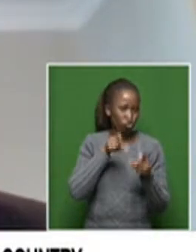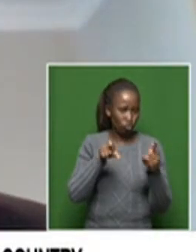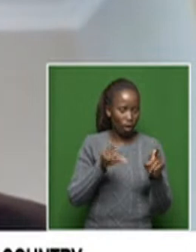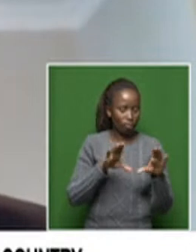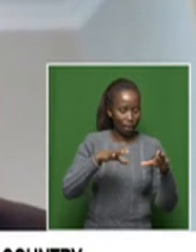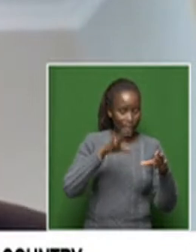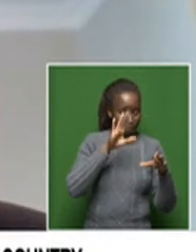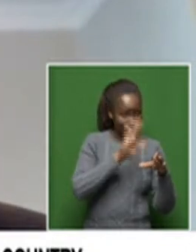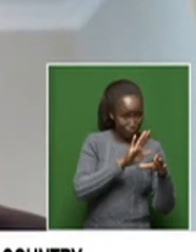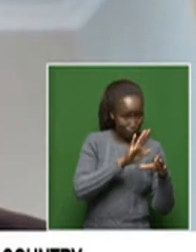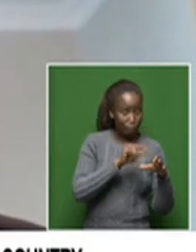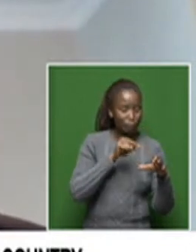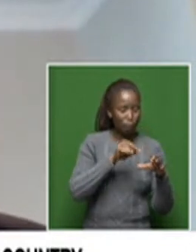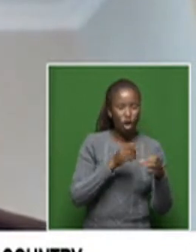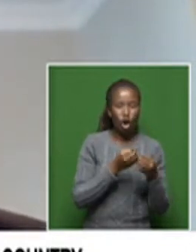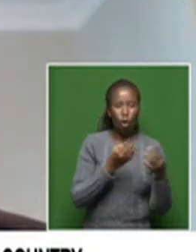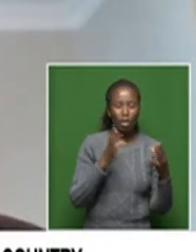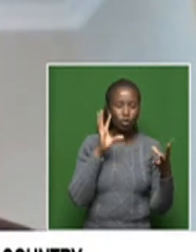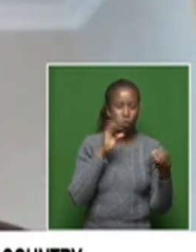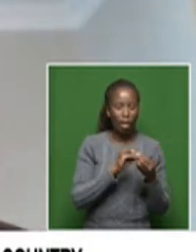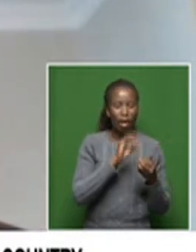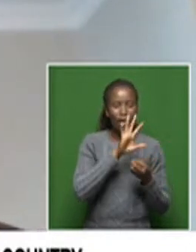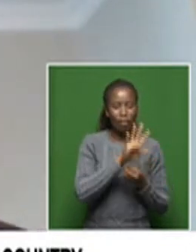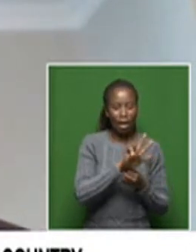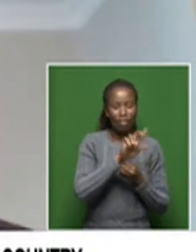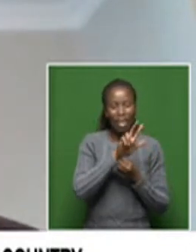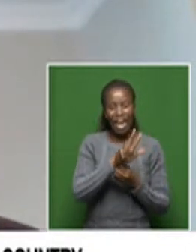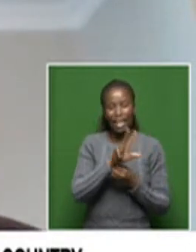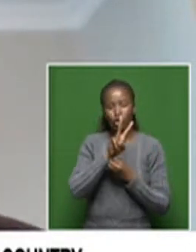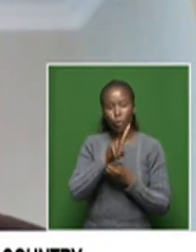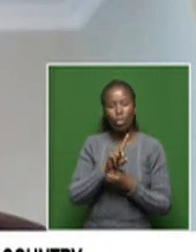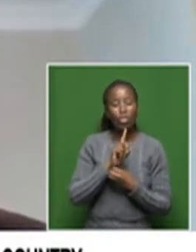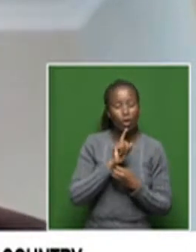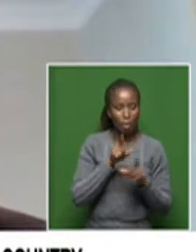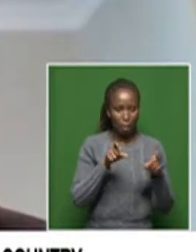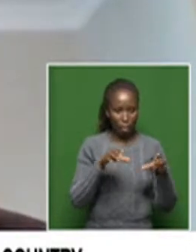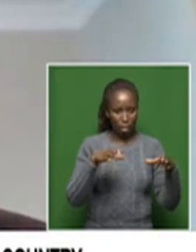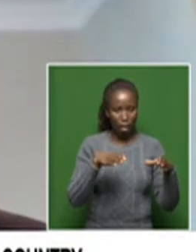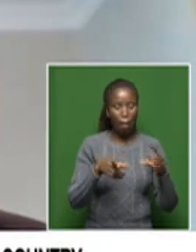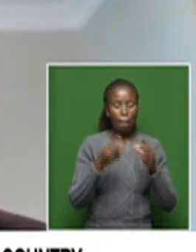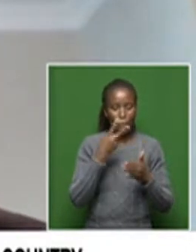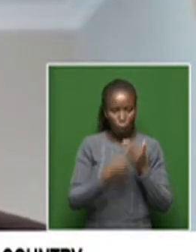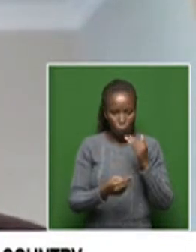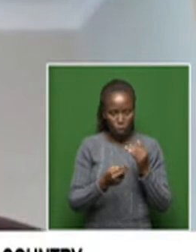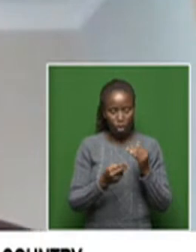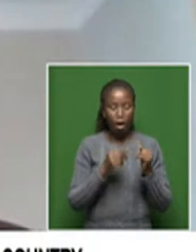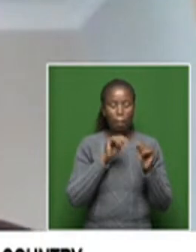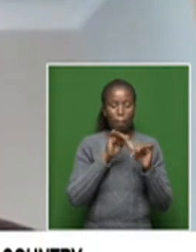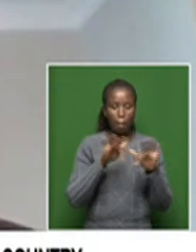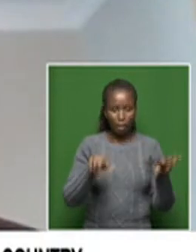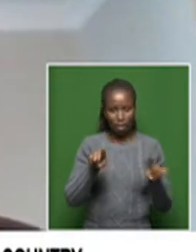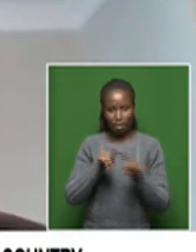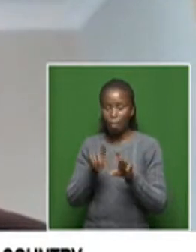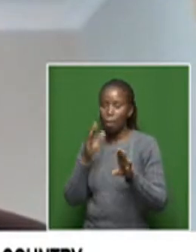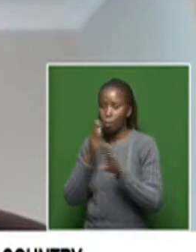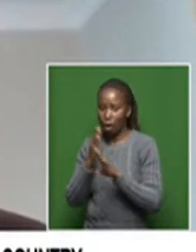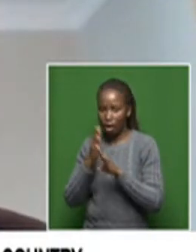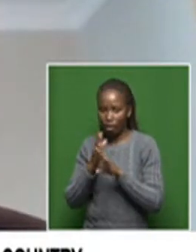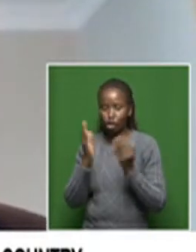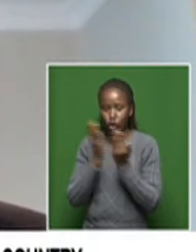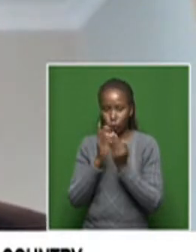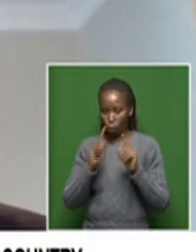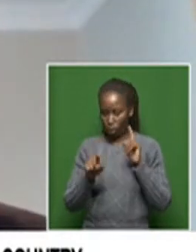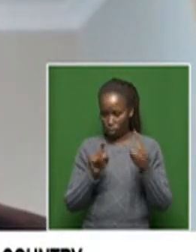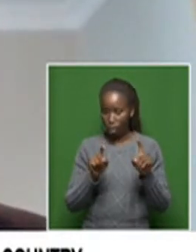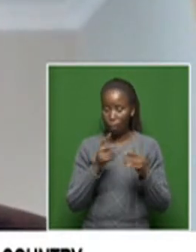in that sector, there are 582,000 people. That's the public and the private basic education sector,